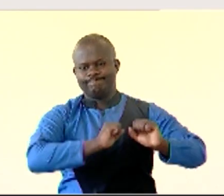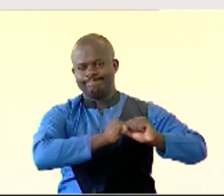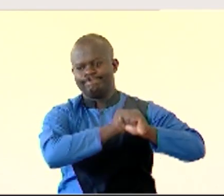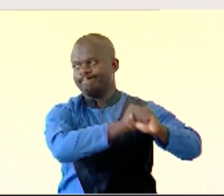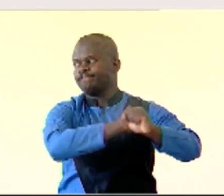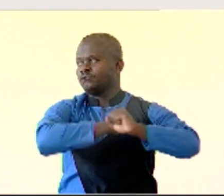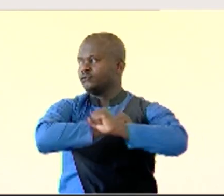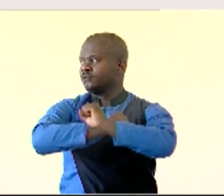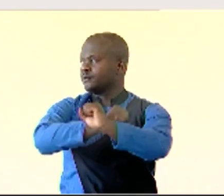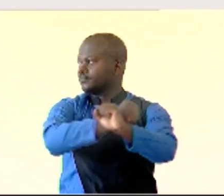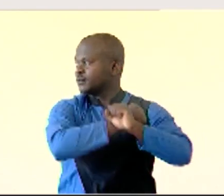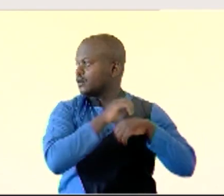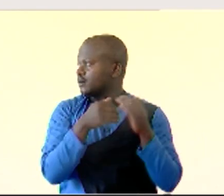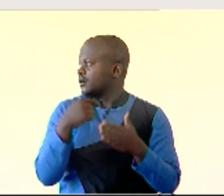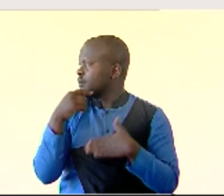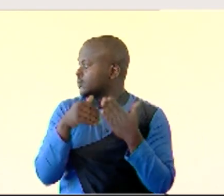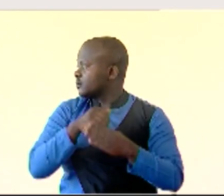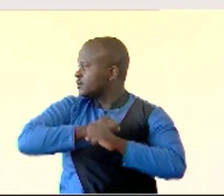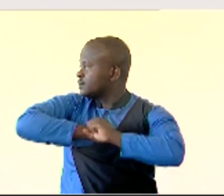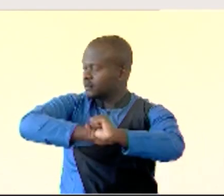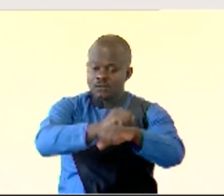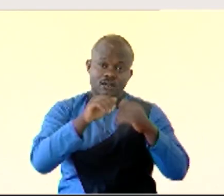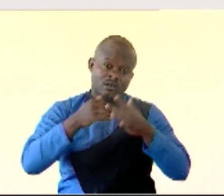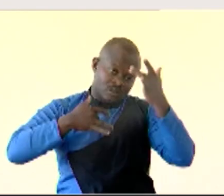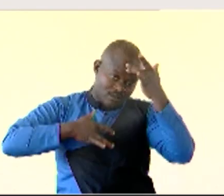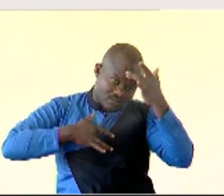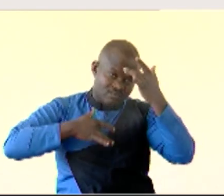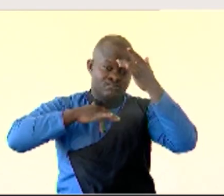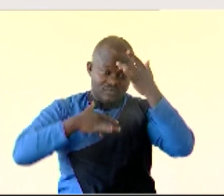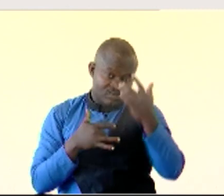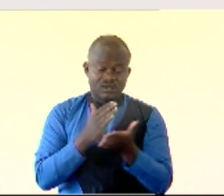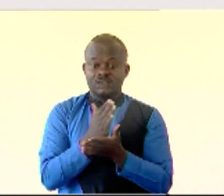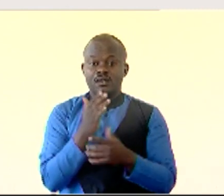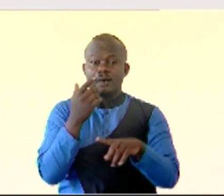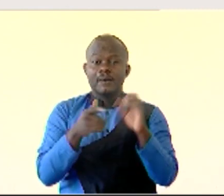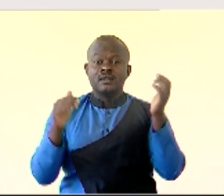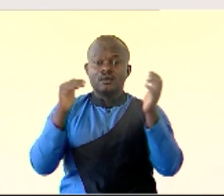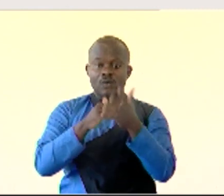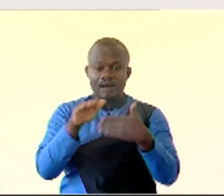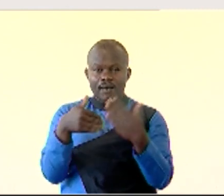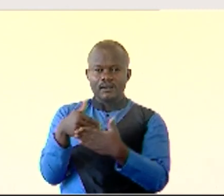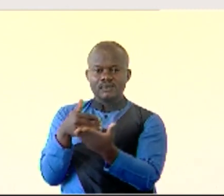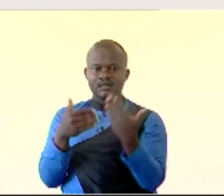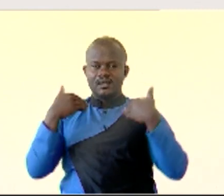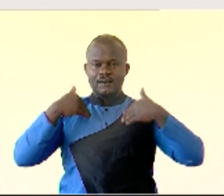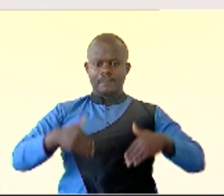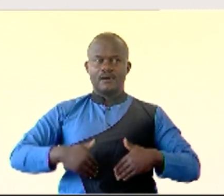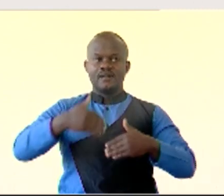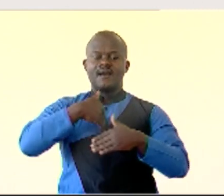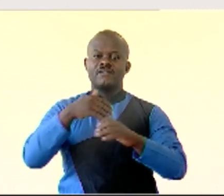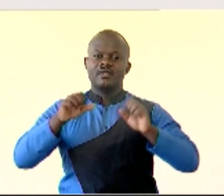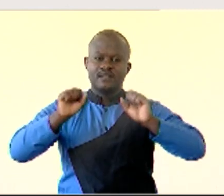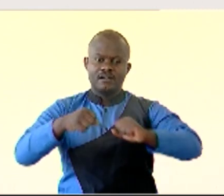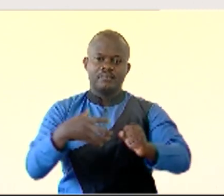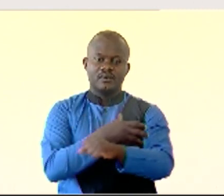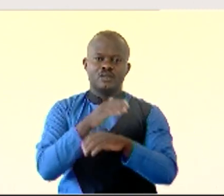When you don't resist to disease, you become sick. But once the body has the ability to